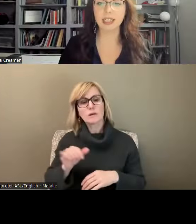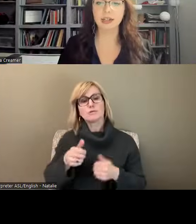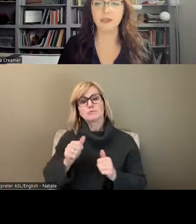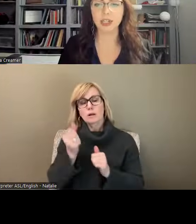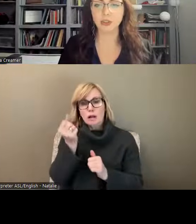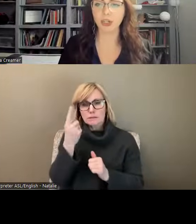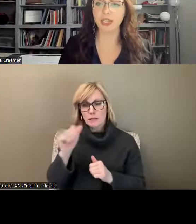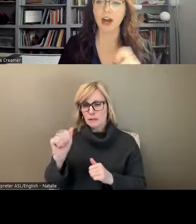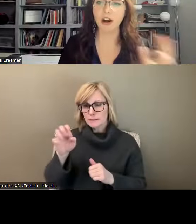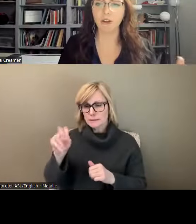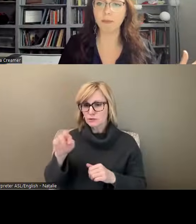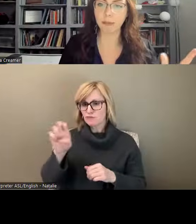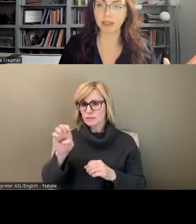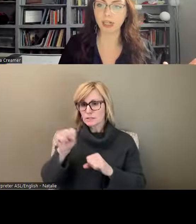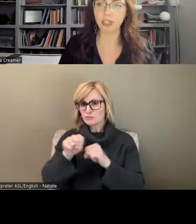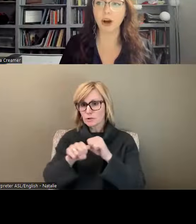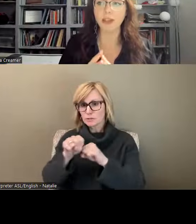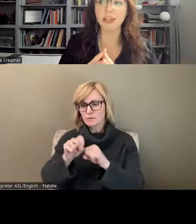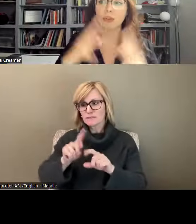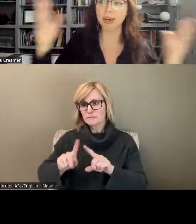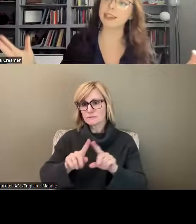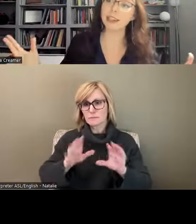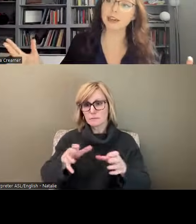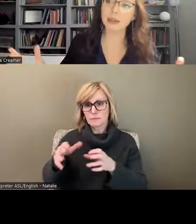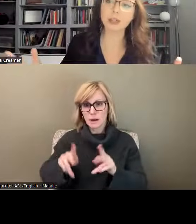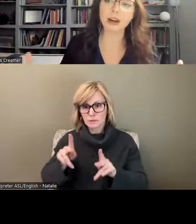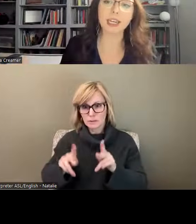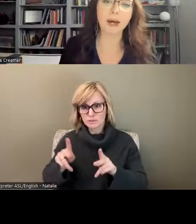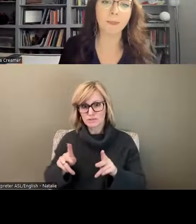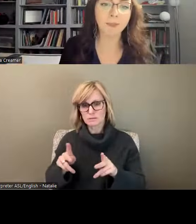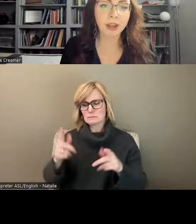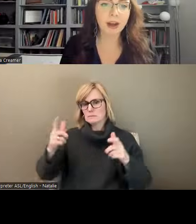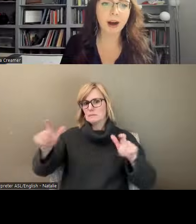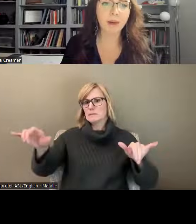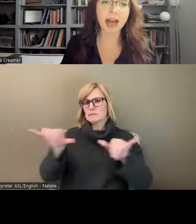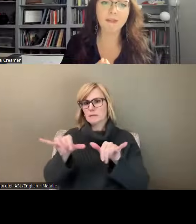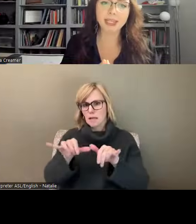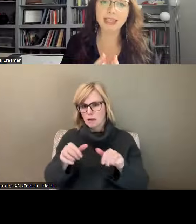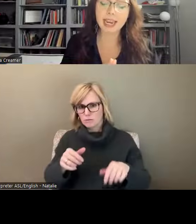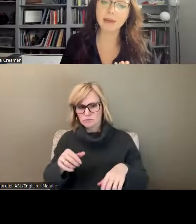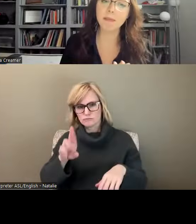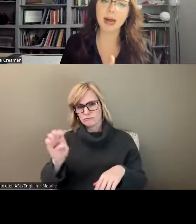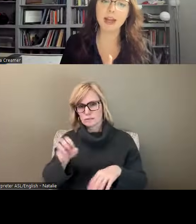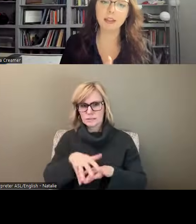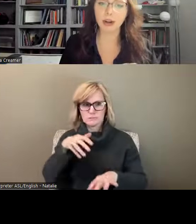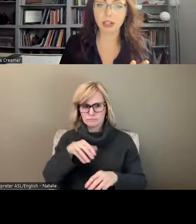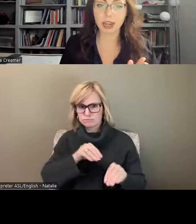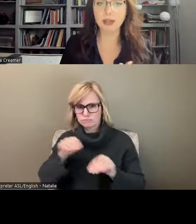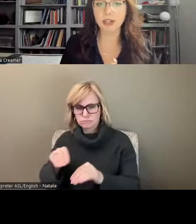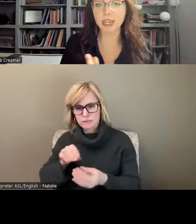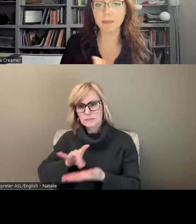understanding the Assyrian restructuring of populations on this grand scale that we're talking about have been undertaken by